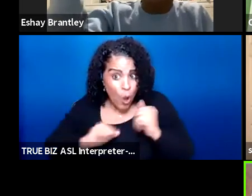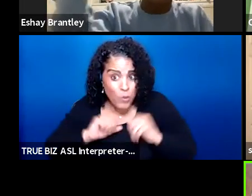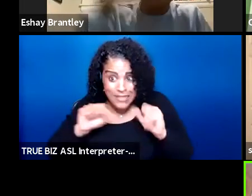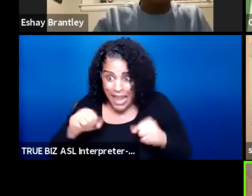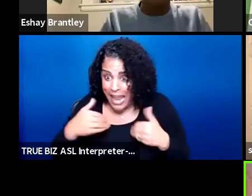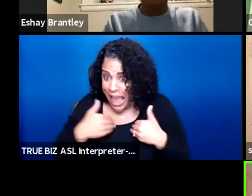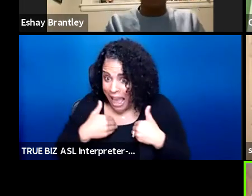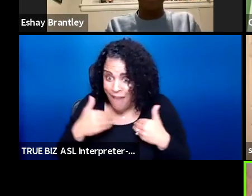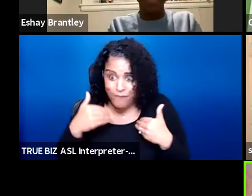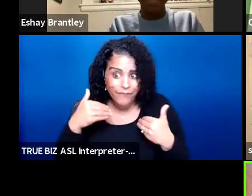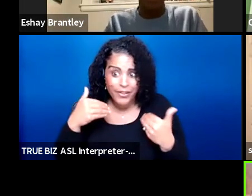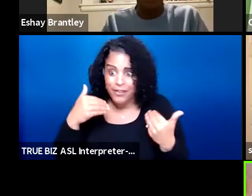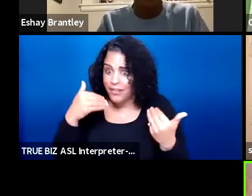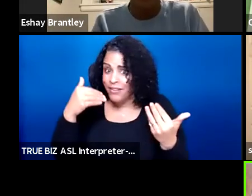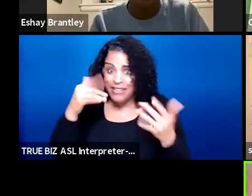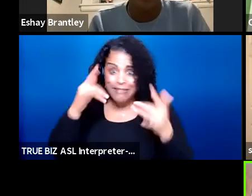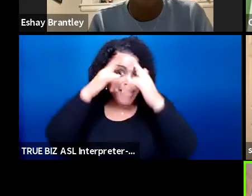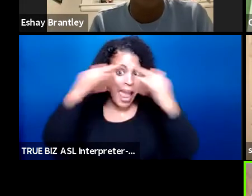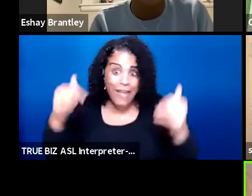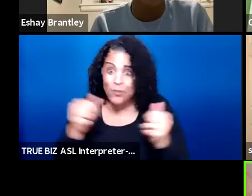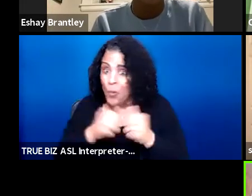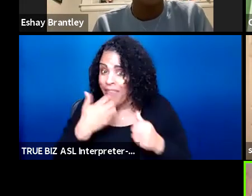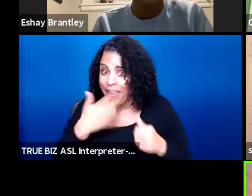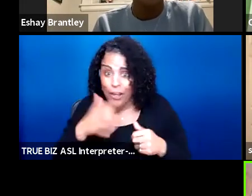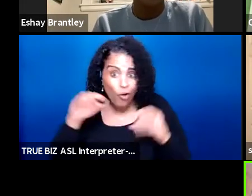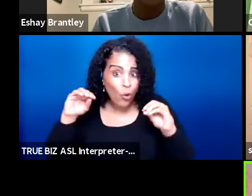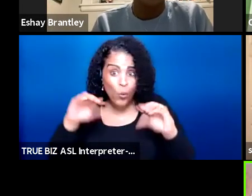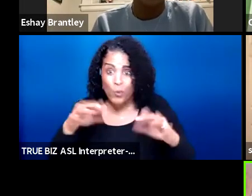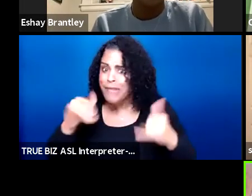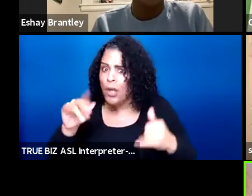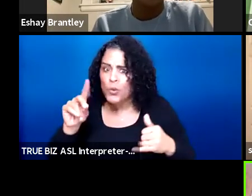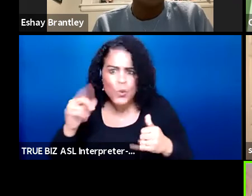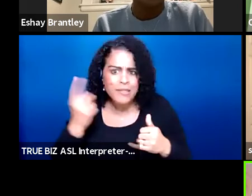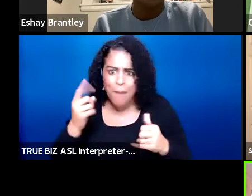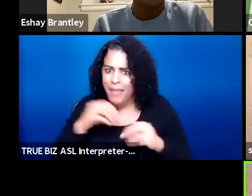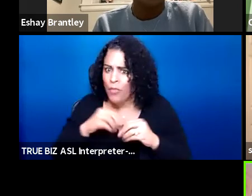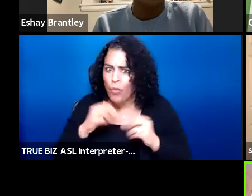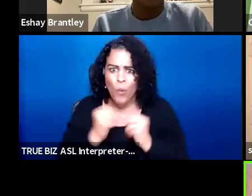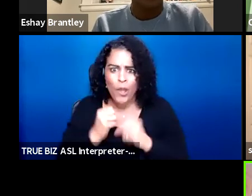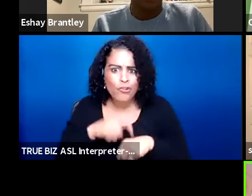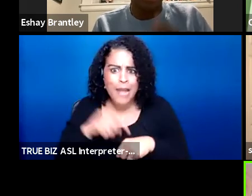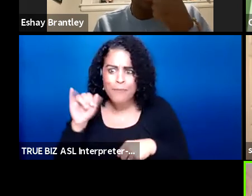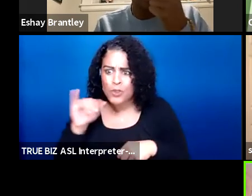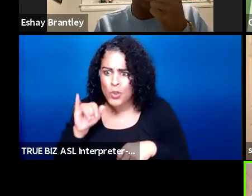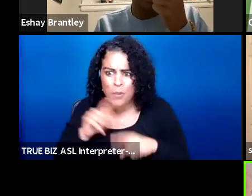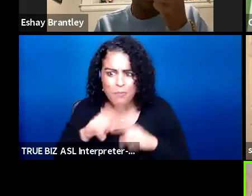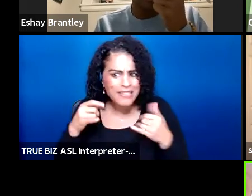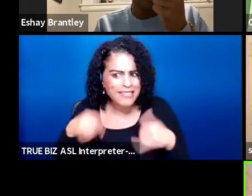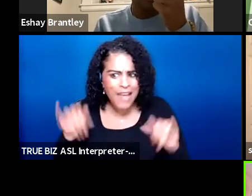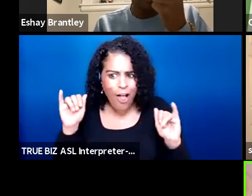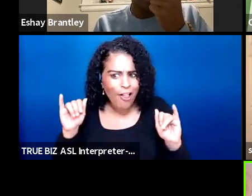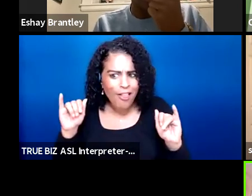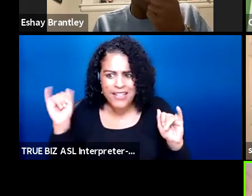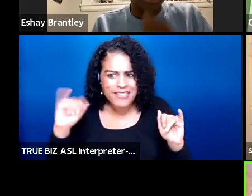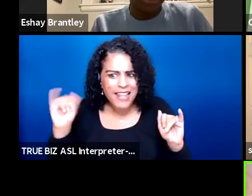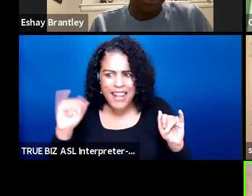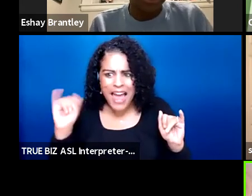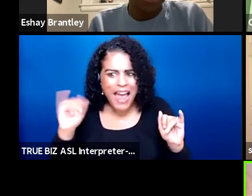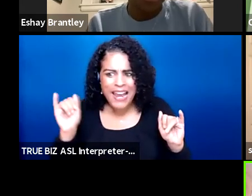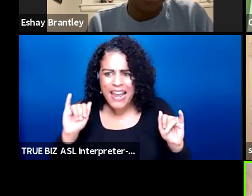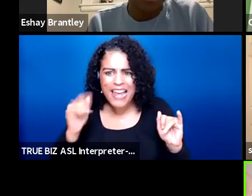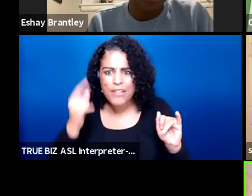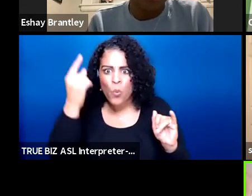could have put on tents with heaters and still done something in the winter as well. And like, still like it's just like, there's just this